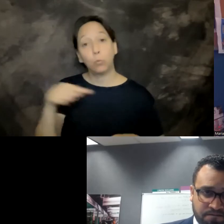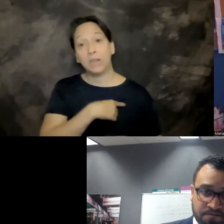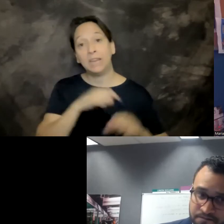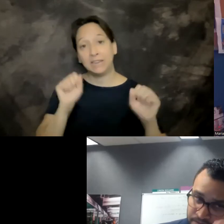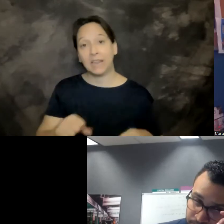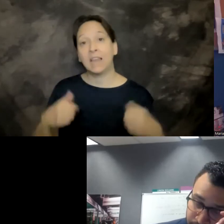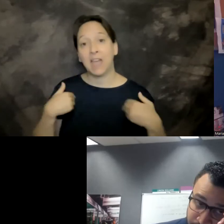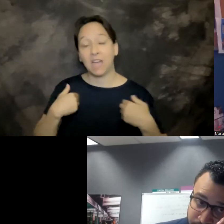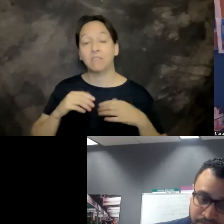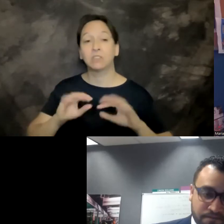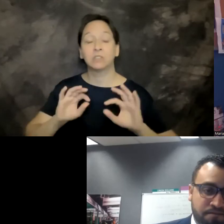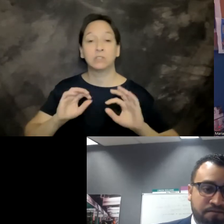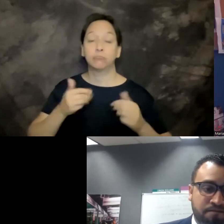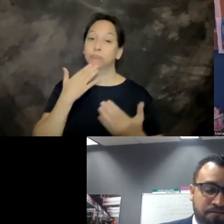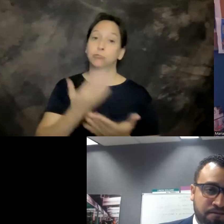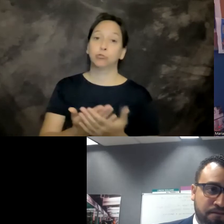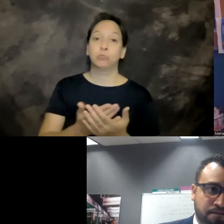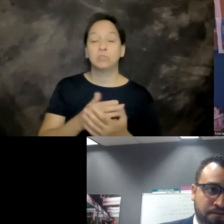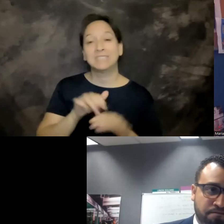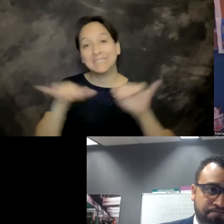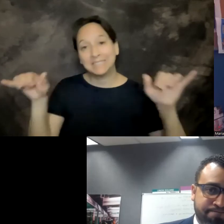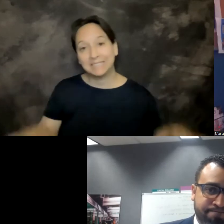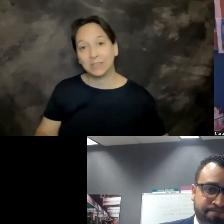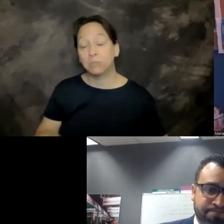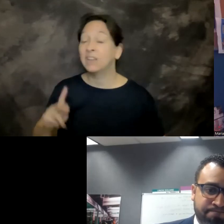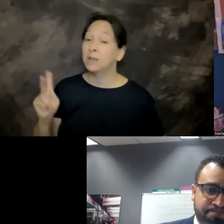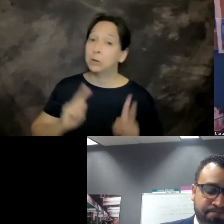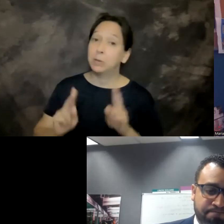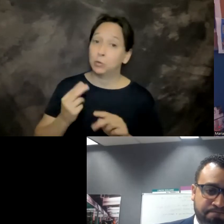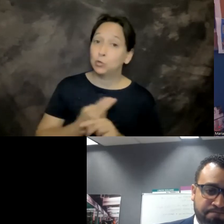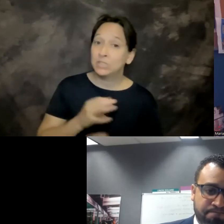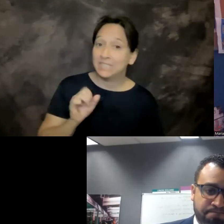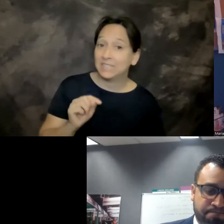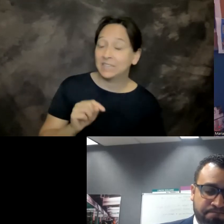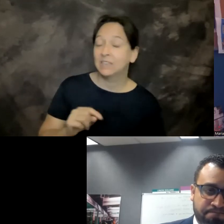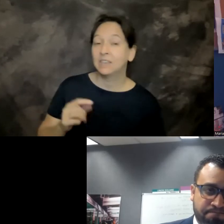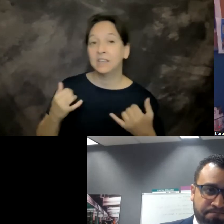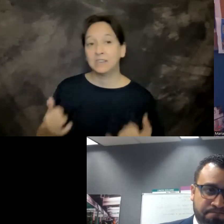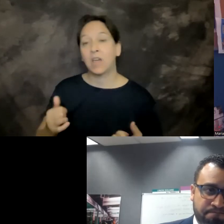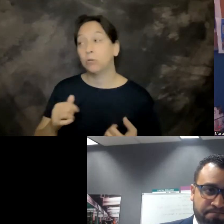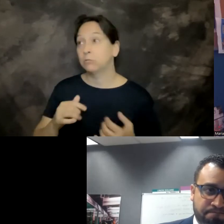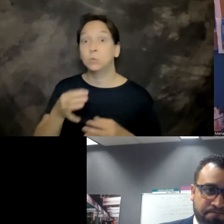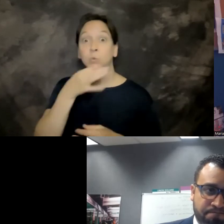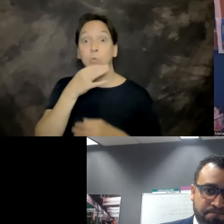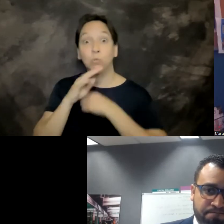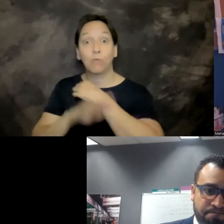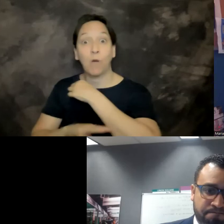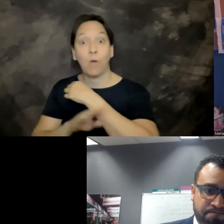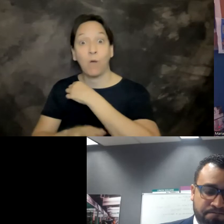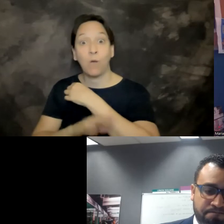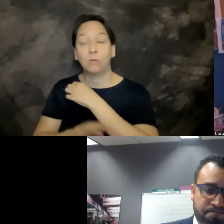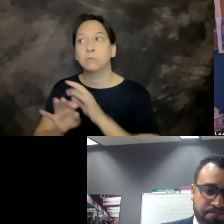transit system, because people are using it, and we're walking into a transit time going into the fall that is